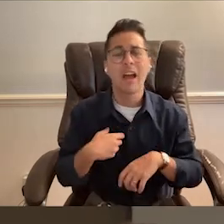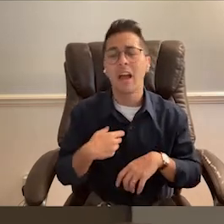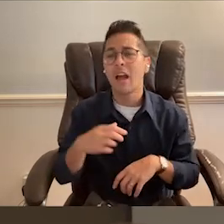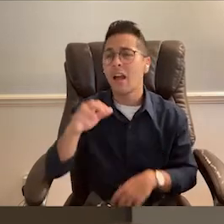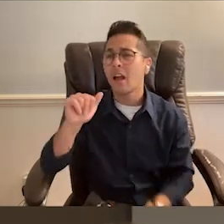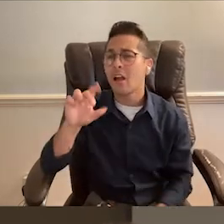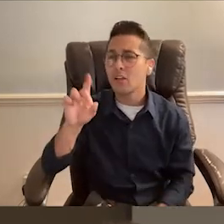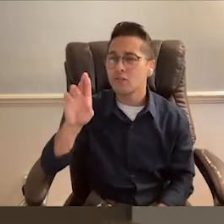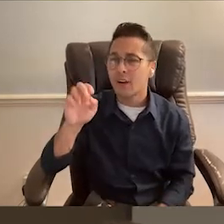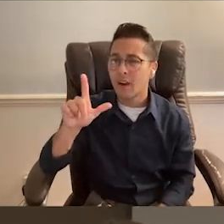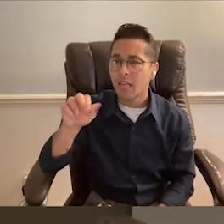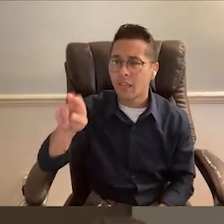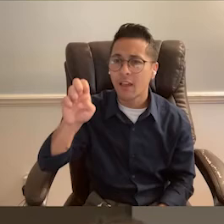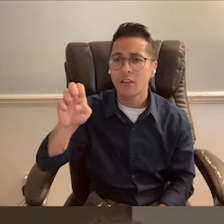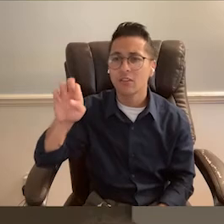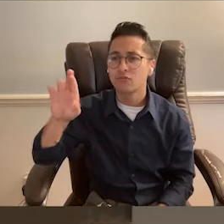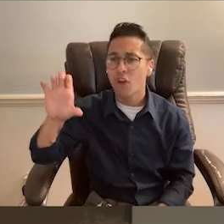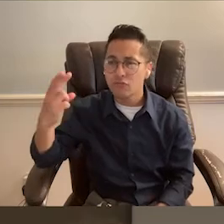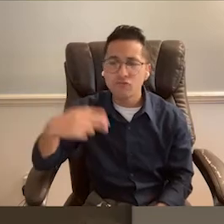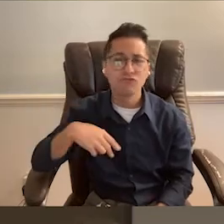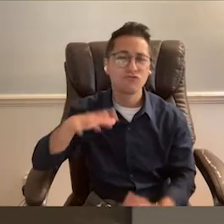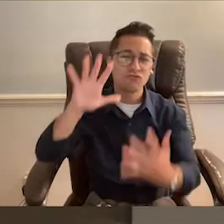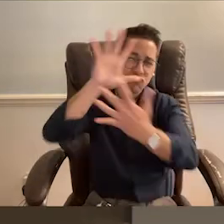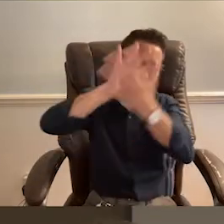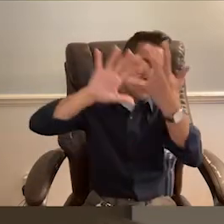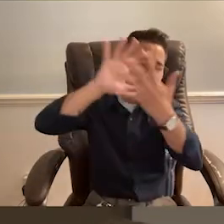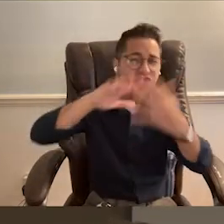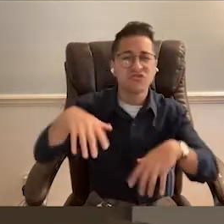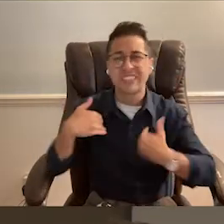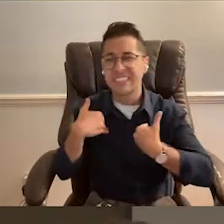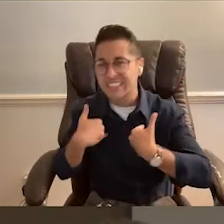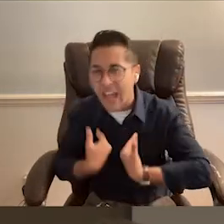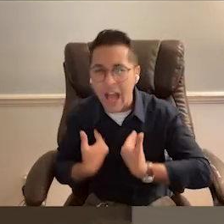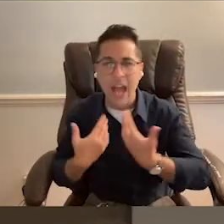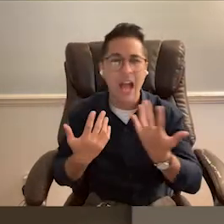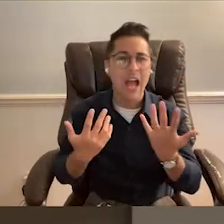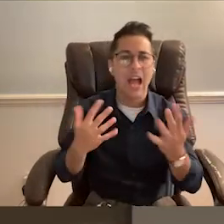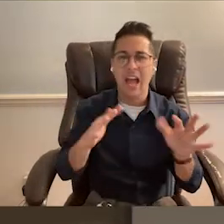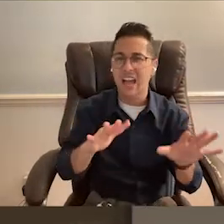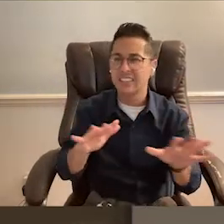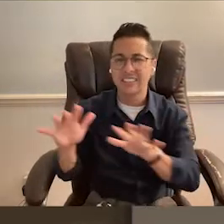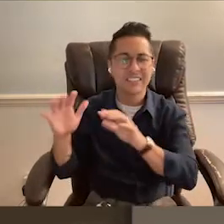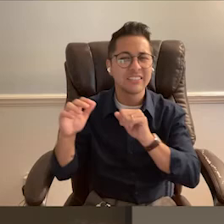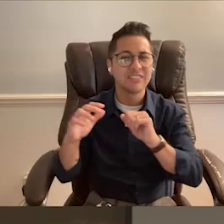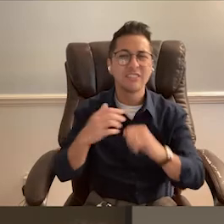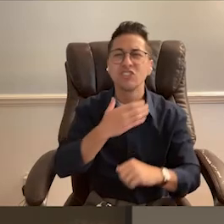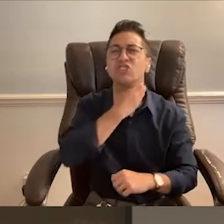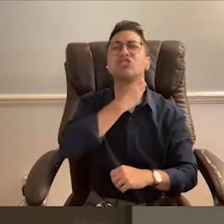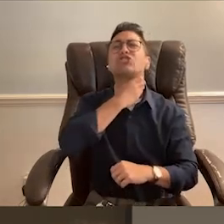rapid heartbeat, blushing, adrenaline rush, fast breathing or shortness of breath,